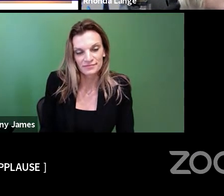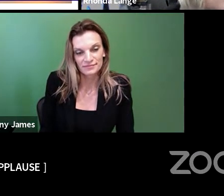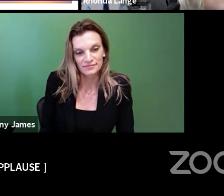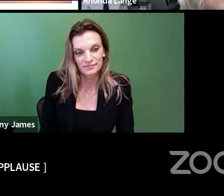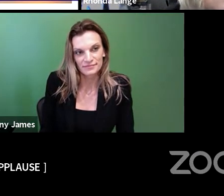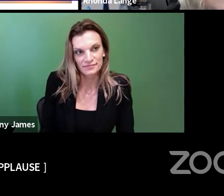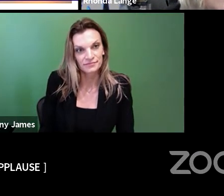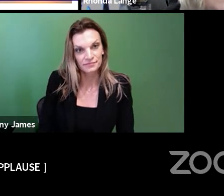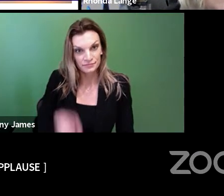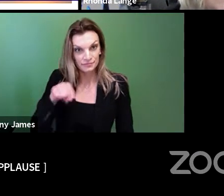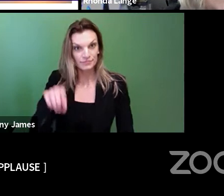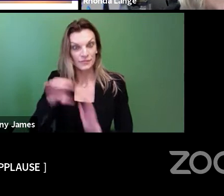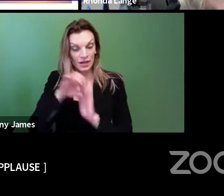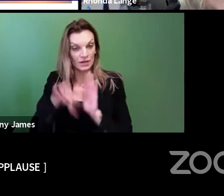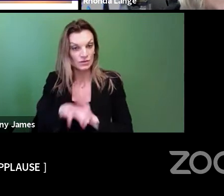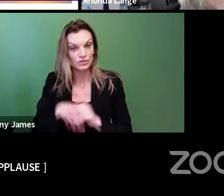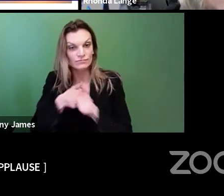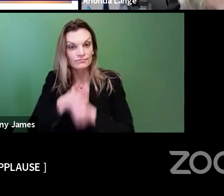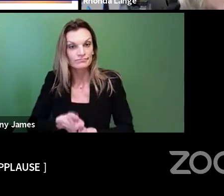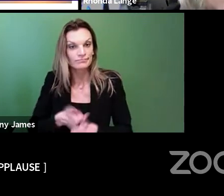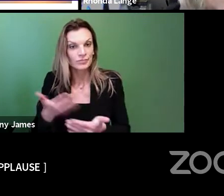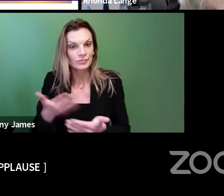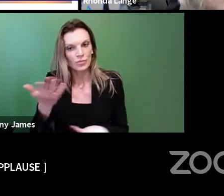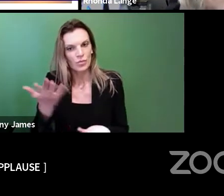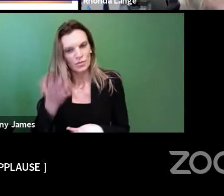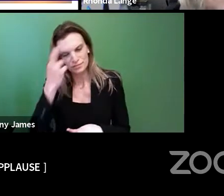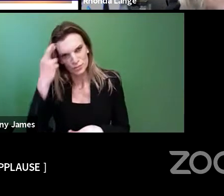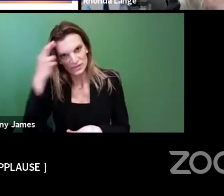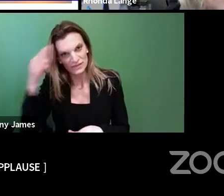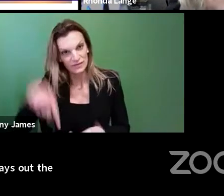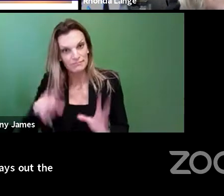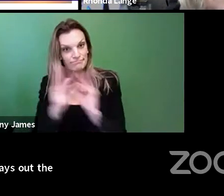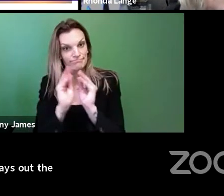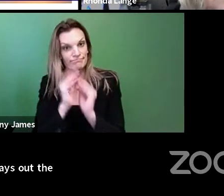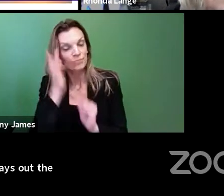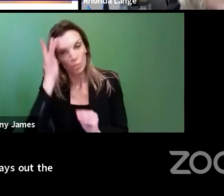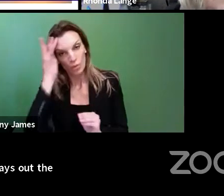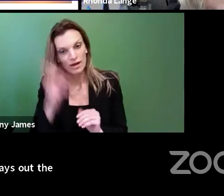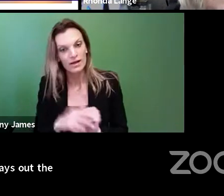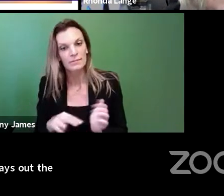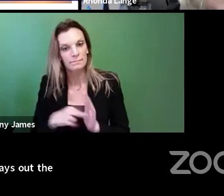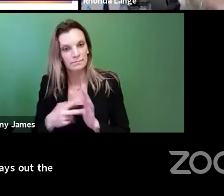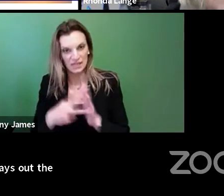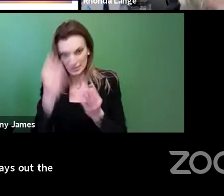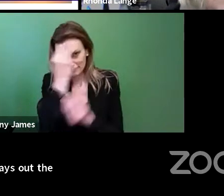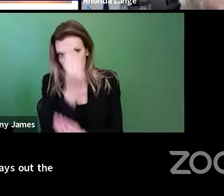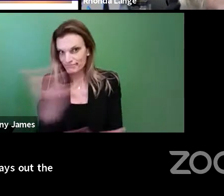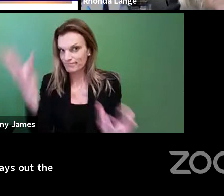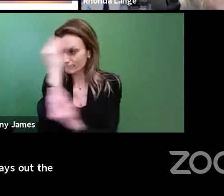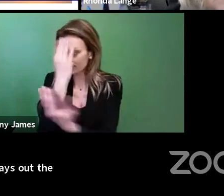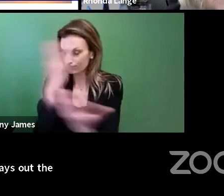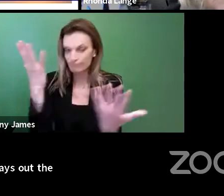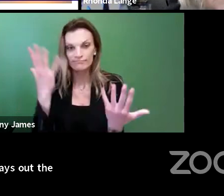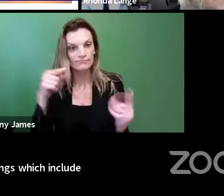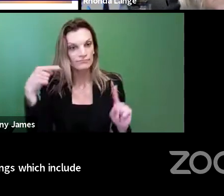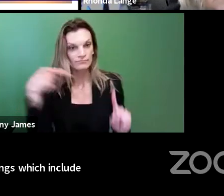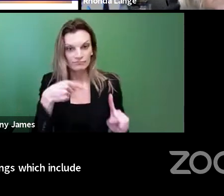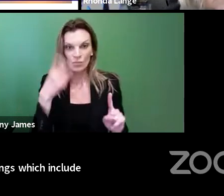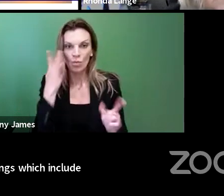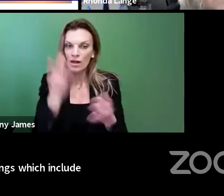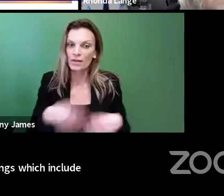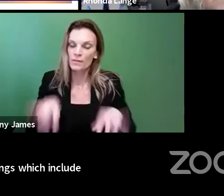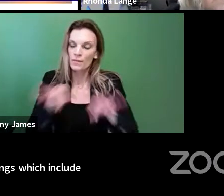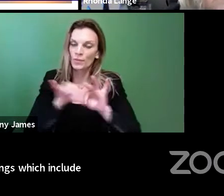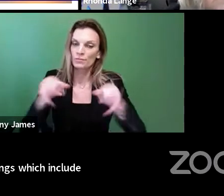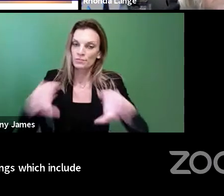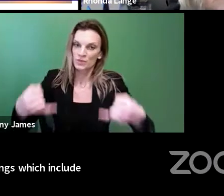The Constitution also lays out the purposes for the public hearings, which include informing the public about the redistricting